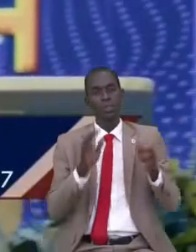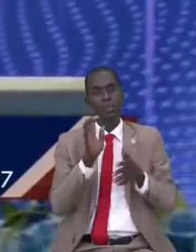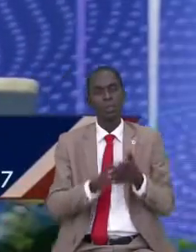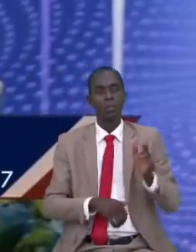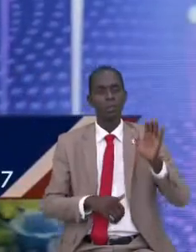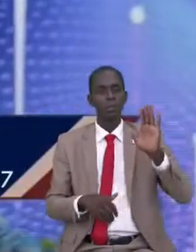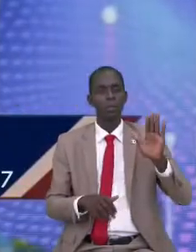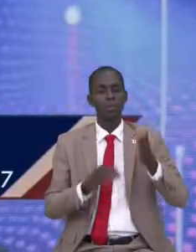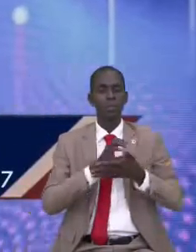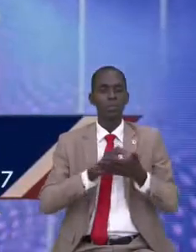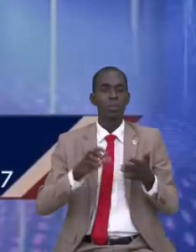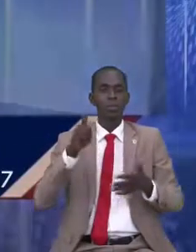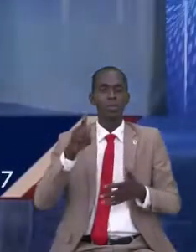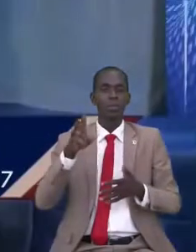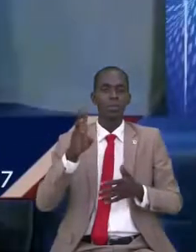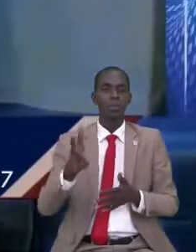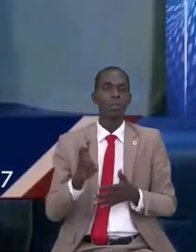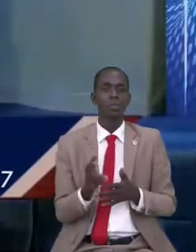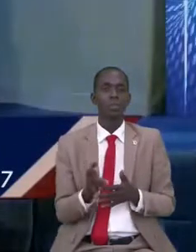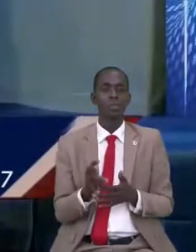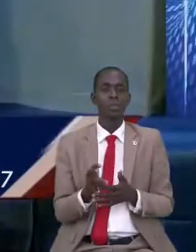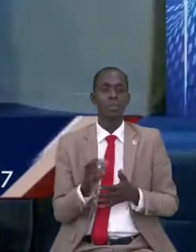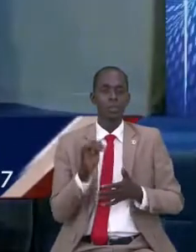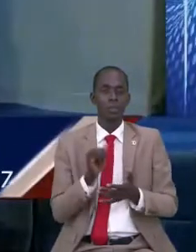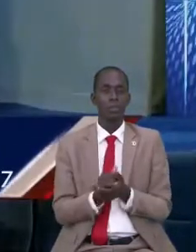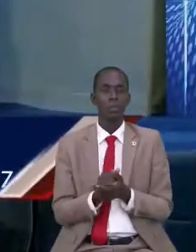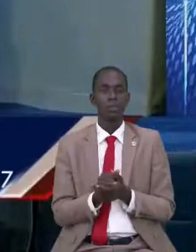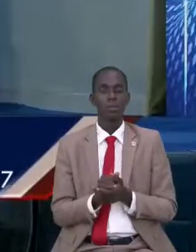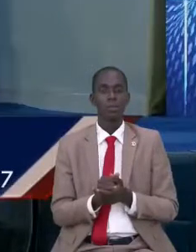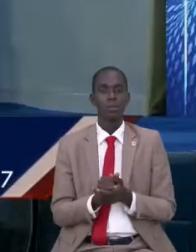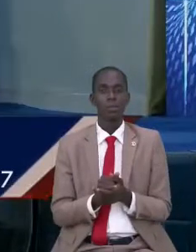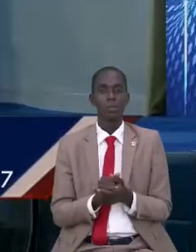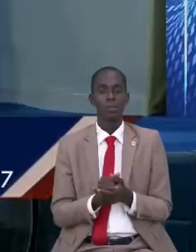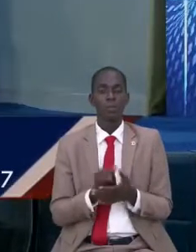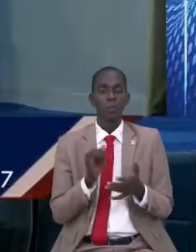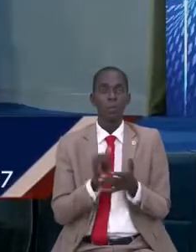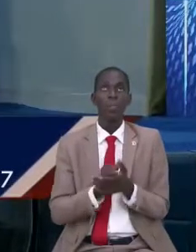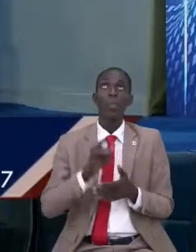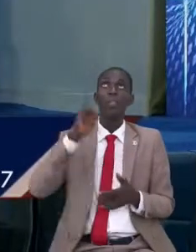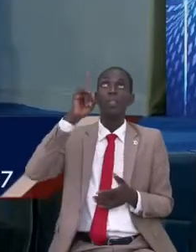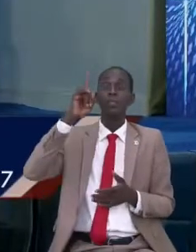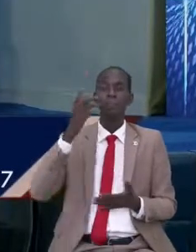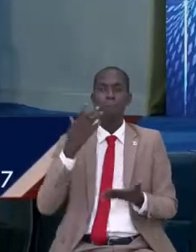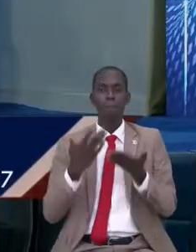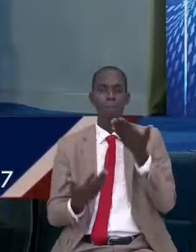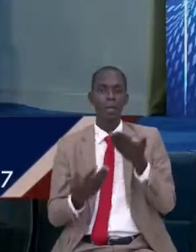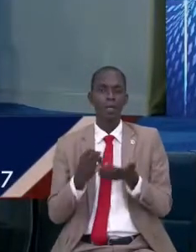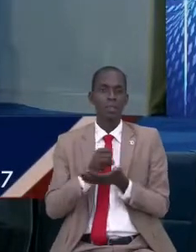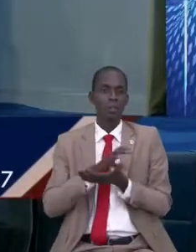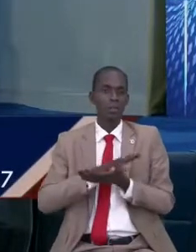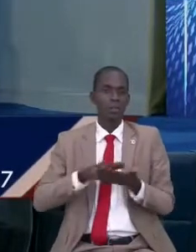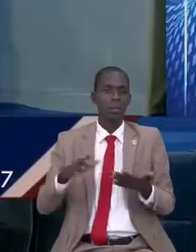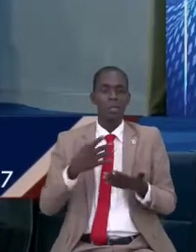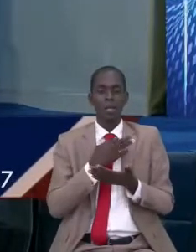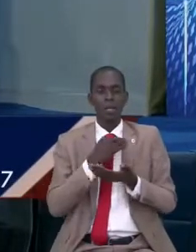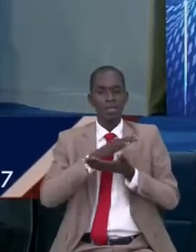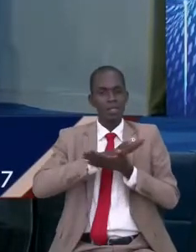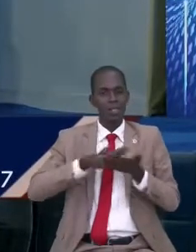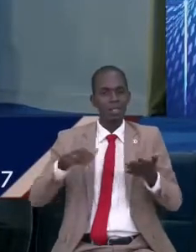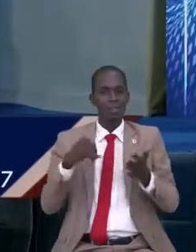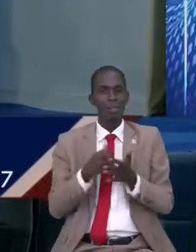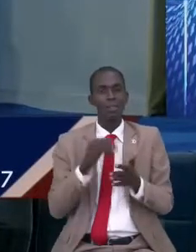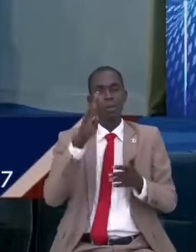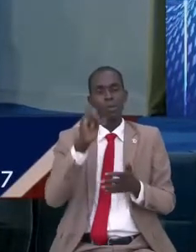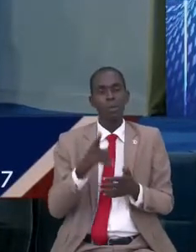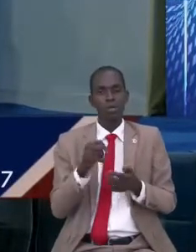5, verse 26, that he might sanctify and cleanse it with the washing